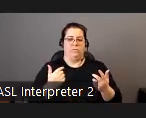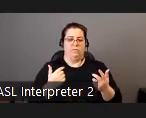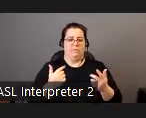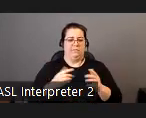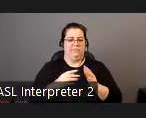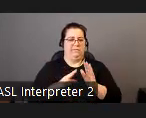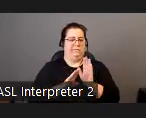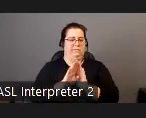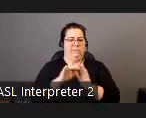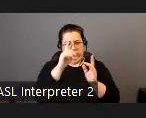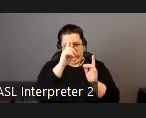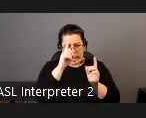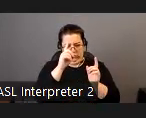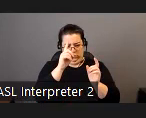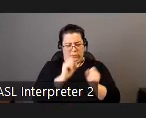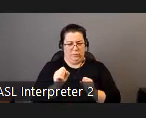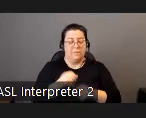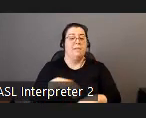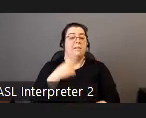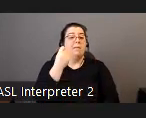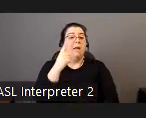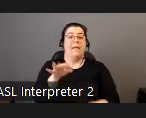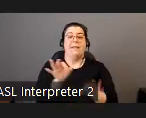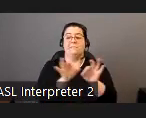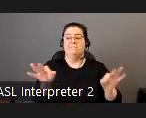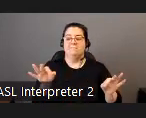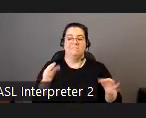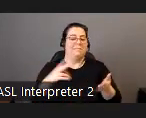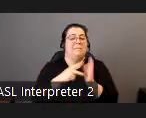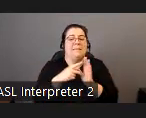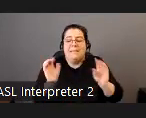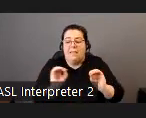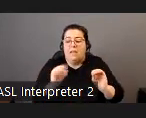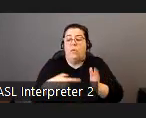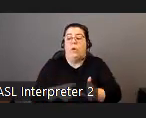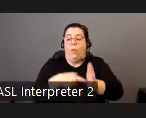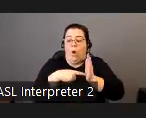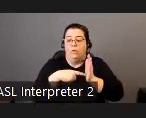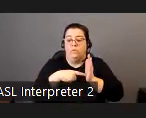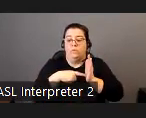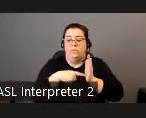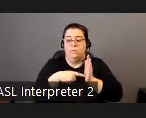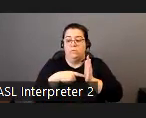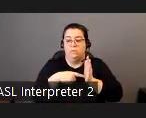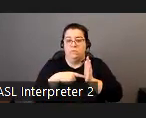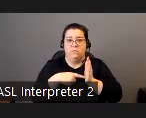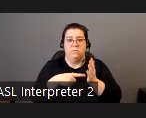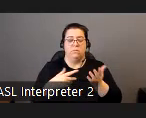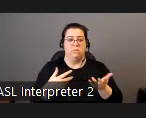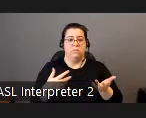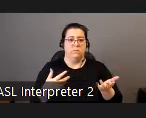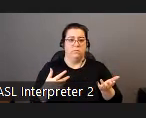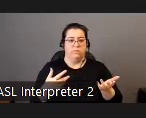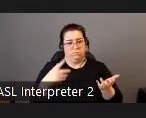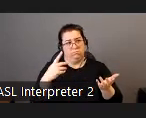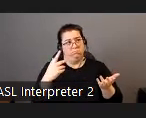a meaningless statement unless people understand what role they can play. And being supportive, we underestimate